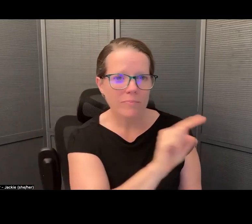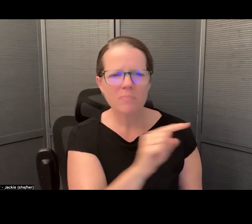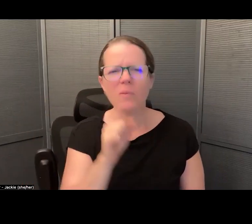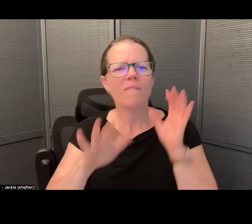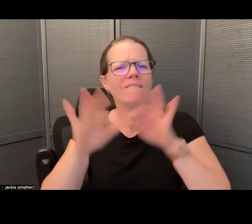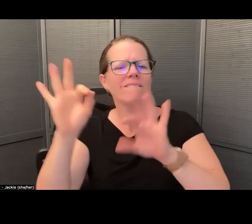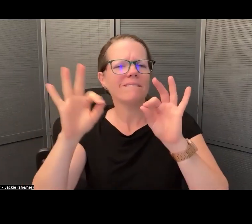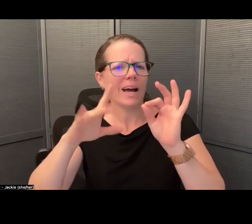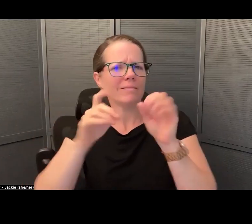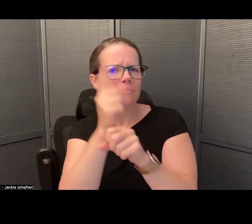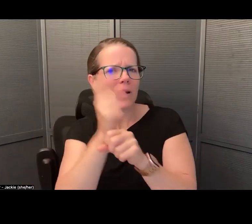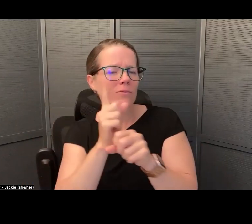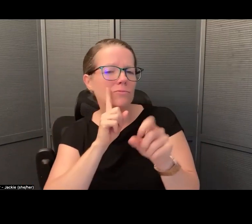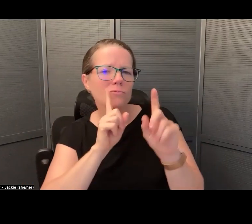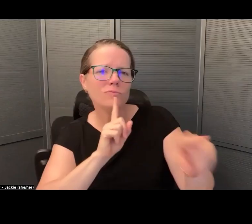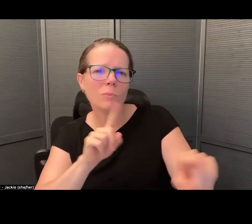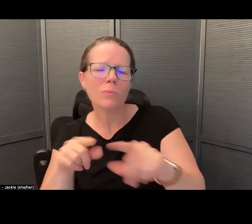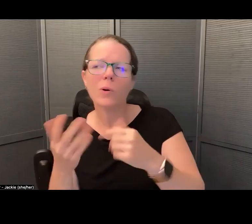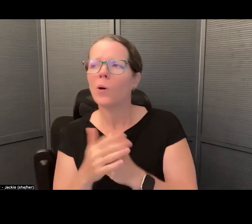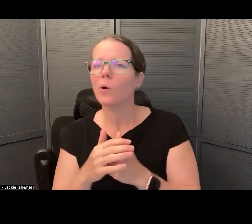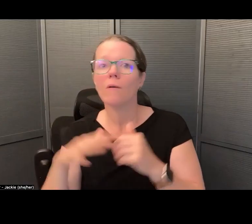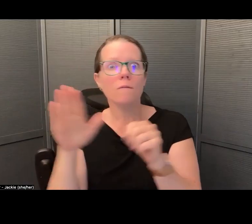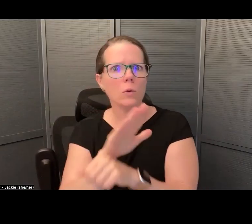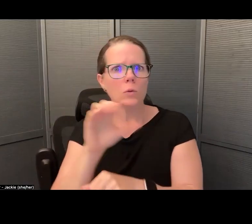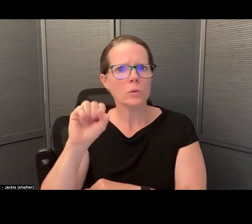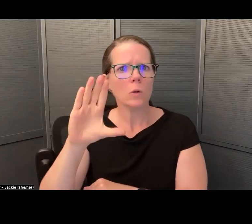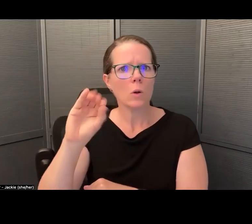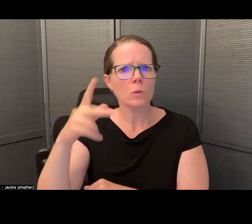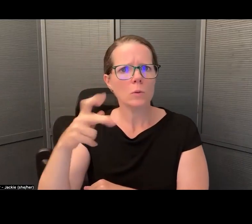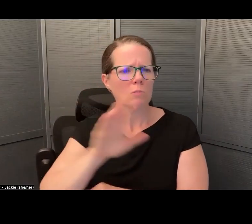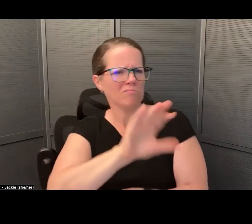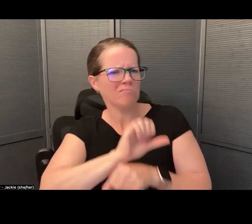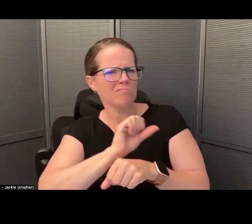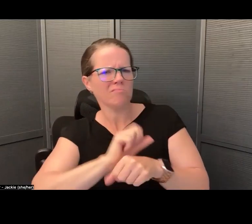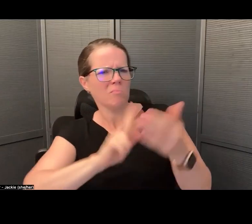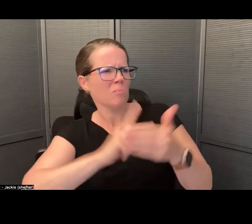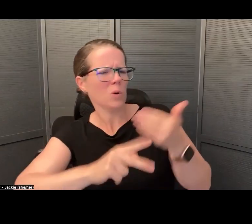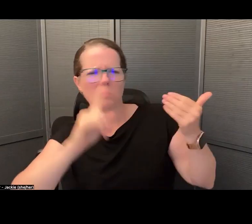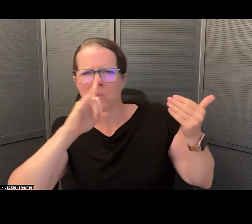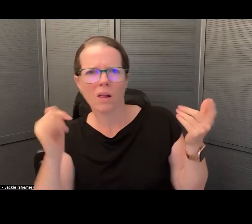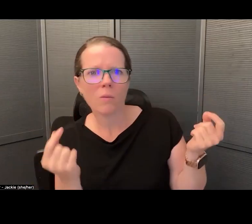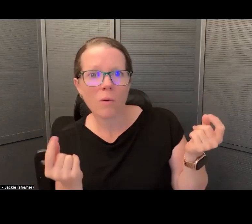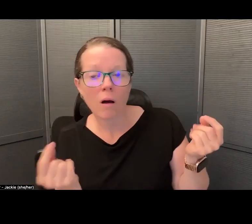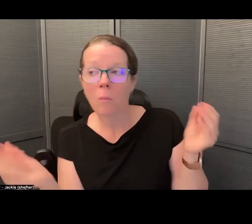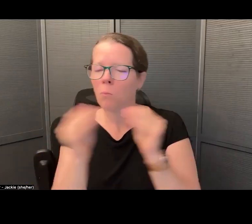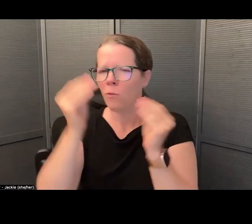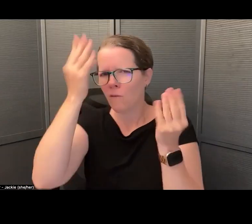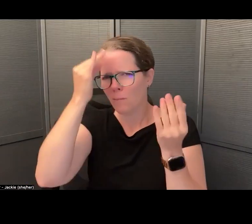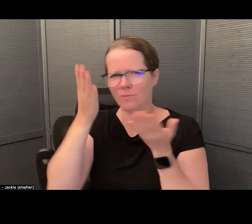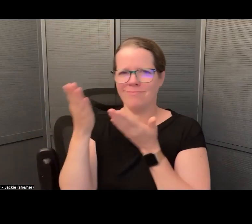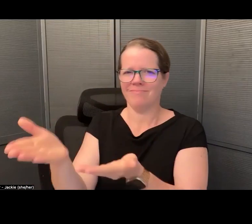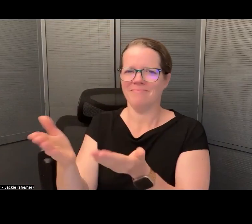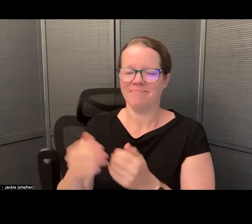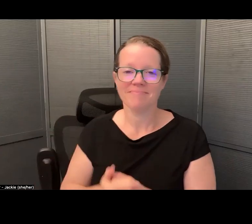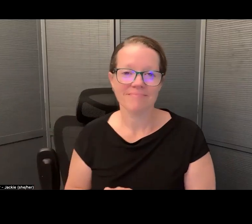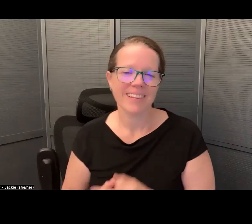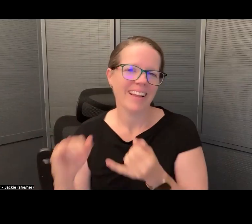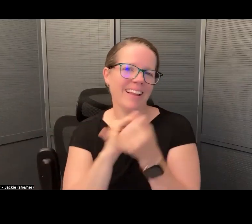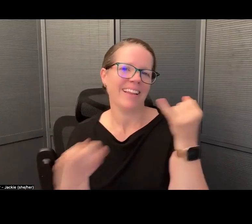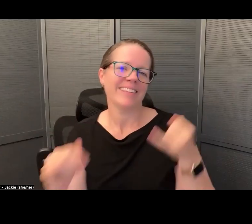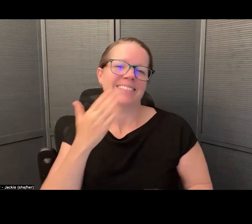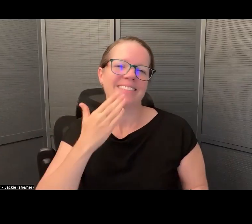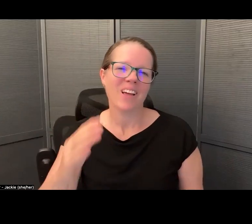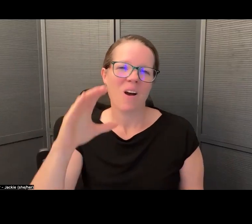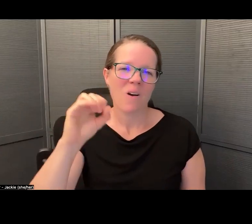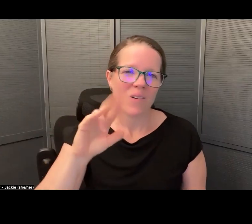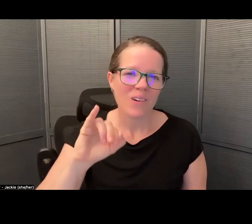scope of work, more information if you'd like to learn more. And then finally, thank you to Khoury and Megan for their leadership